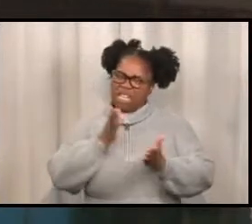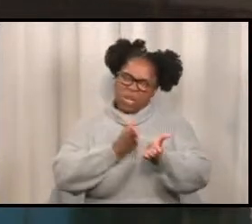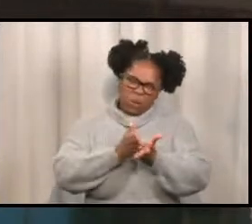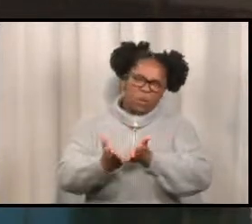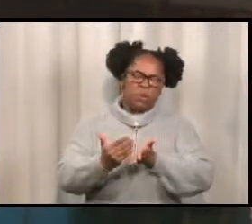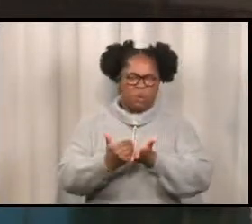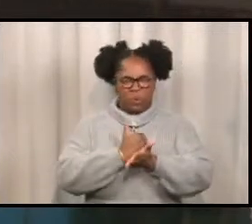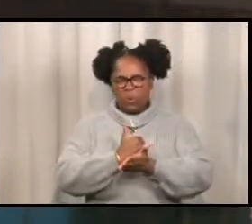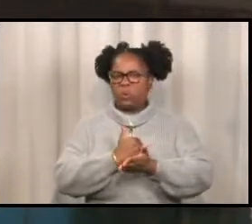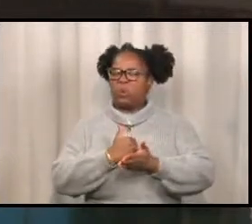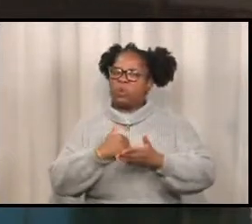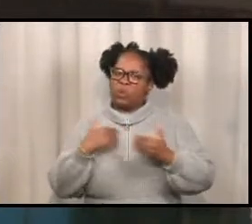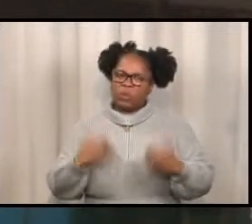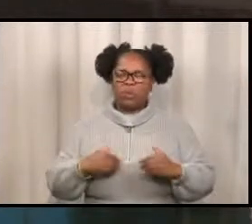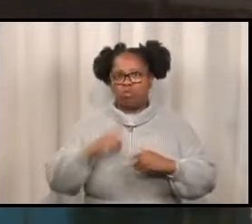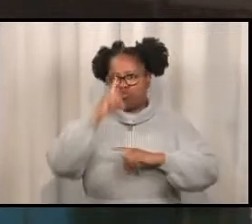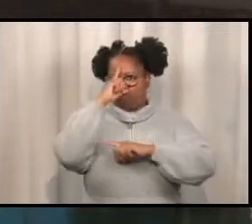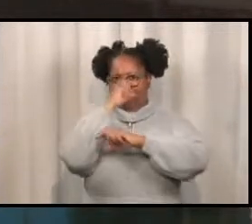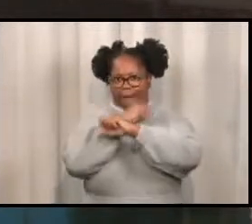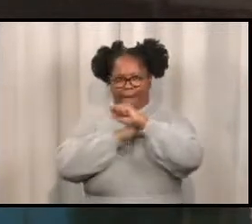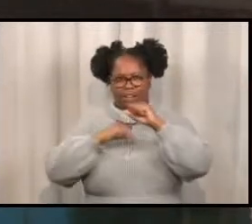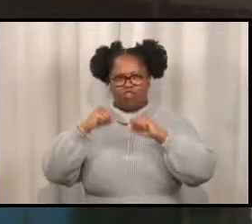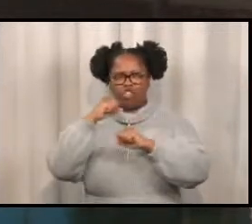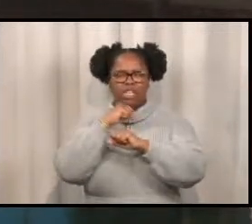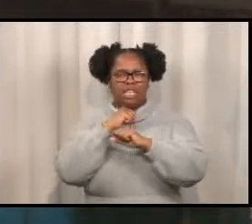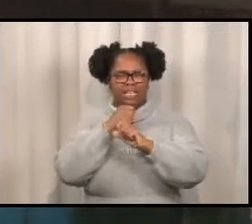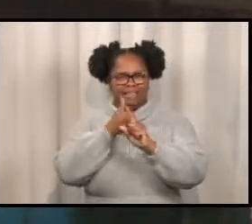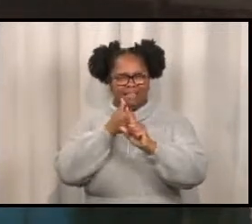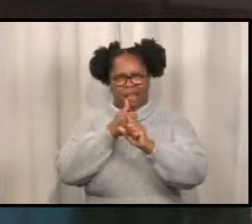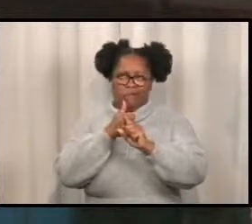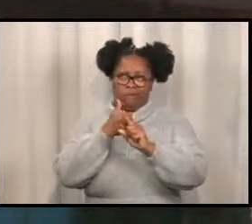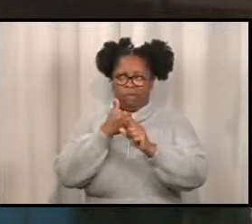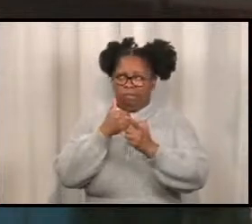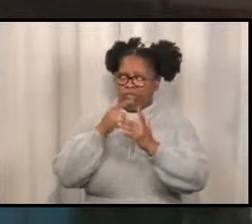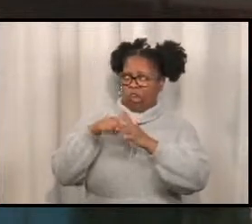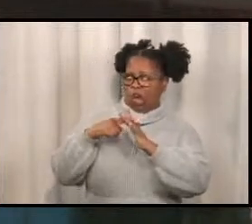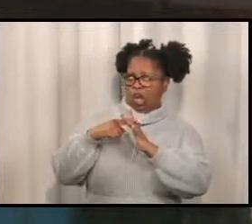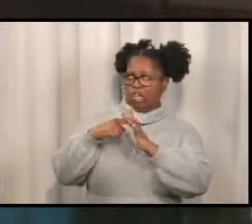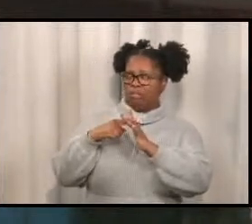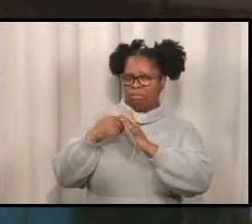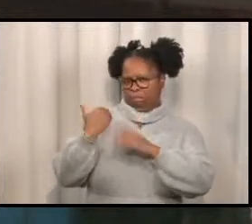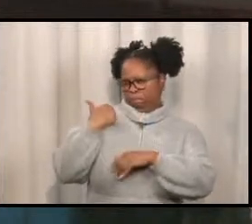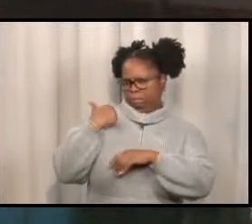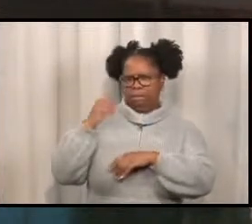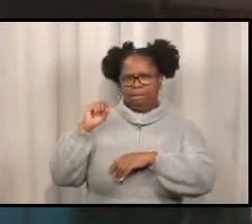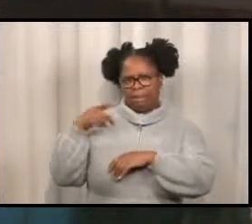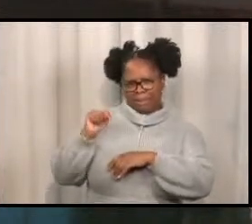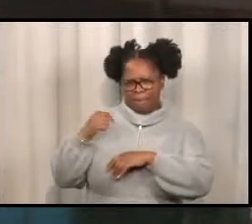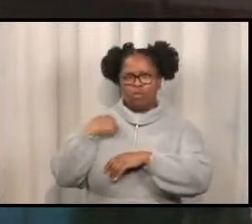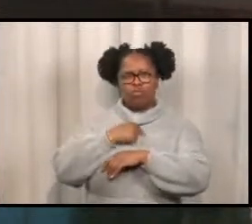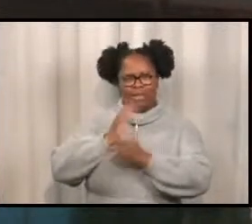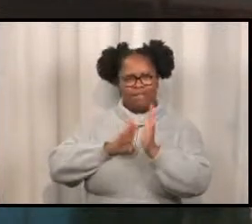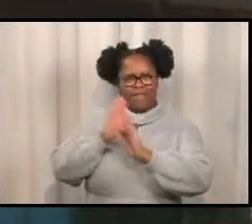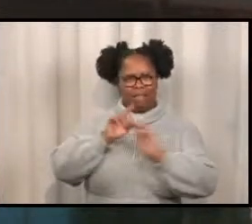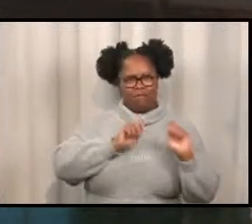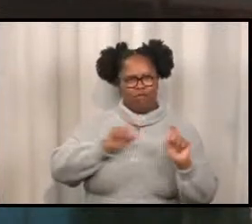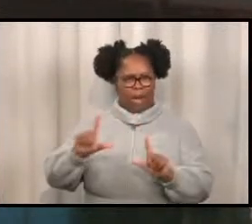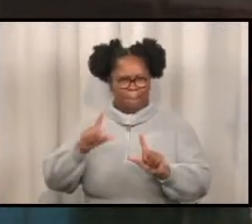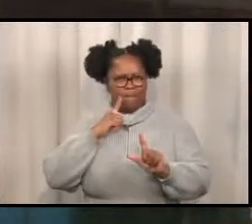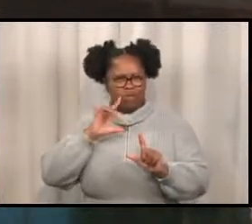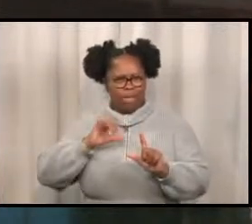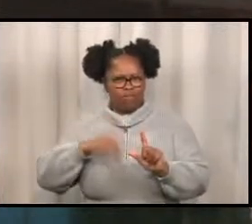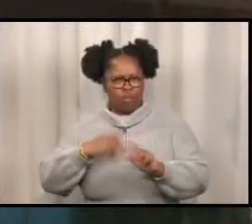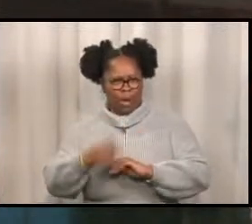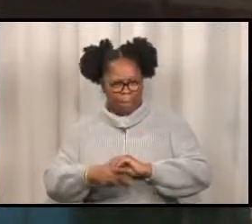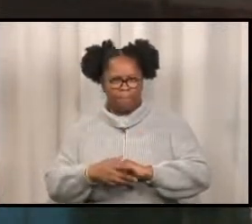a strategy that goes back in, I guess, September, where we started to develop the framework of the program, and then